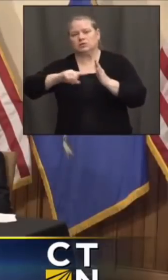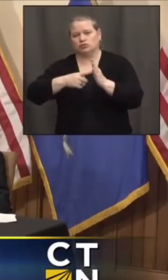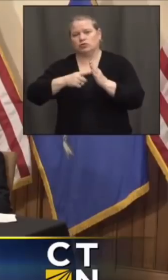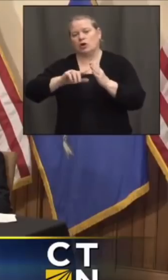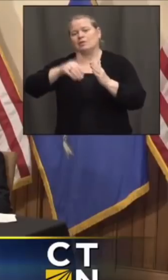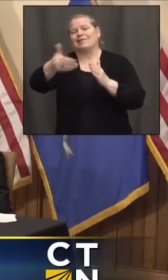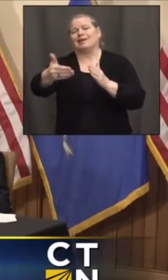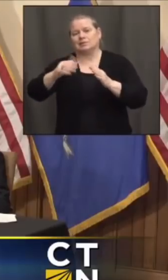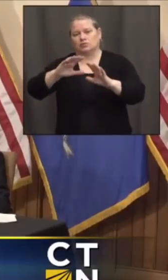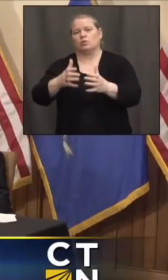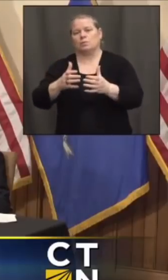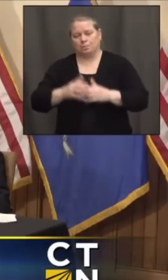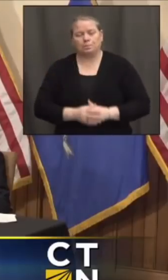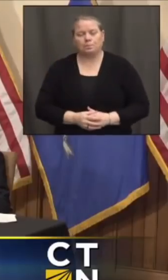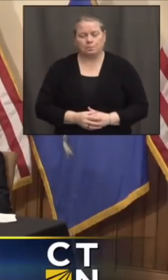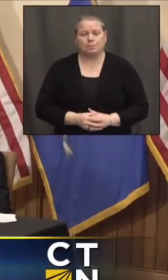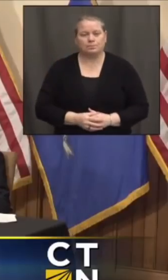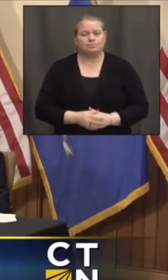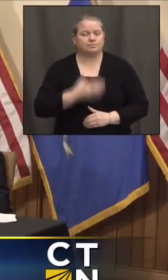Thank you.